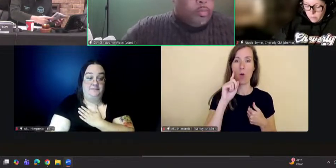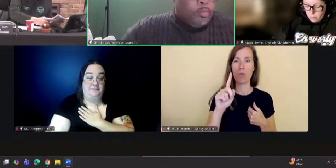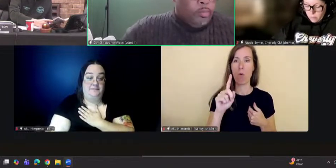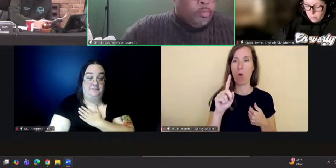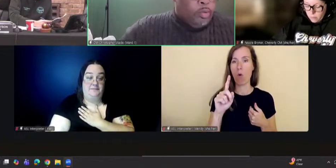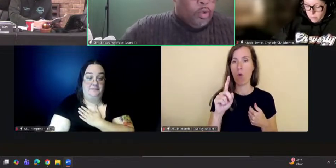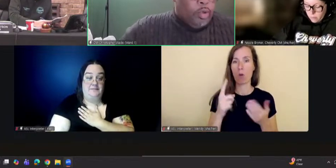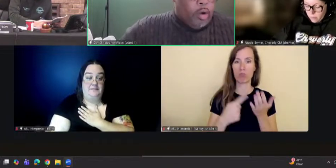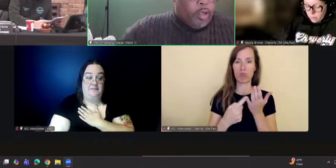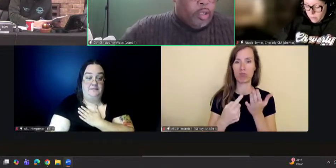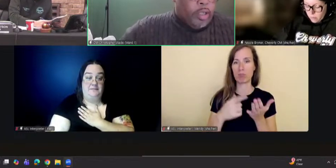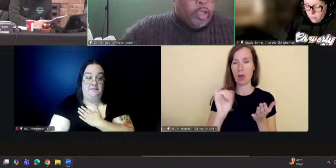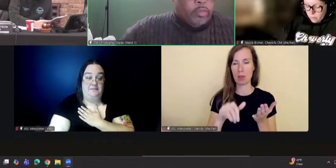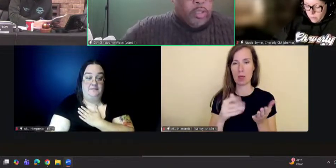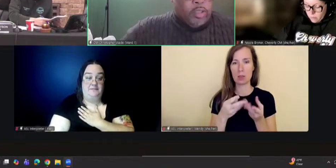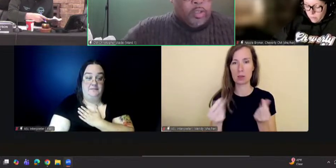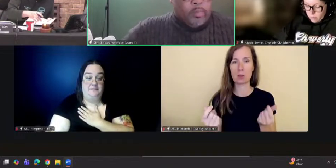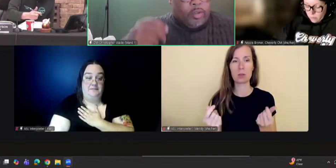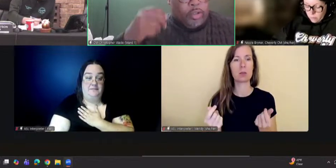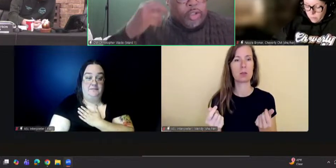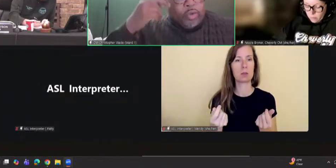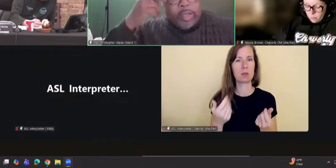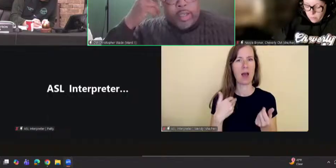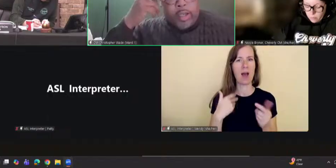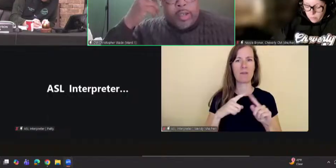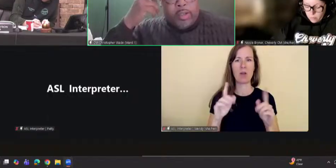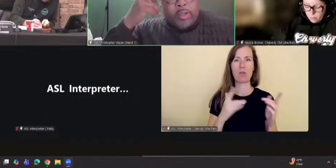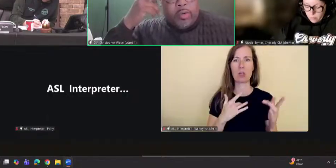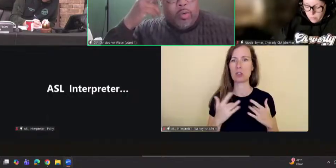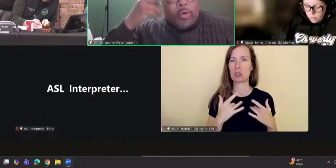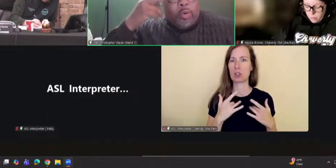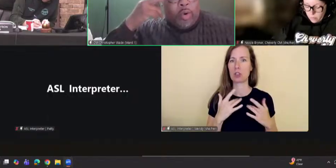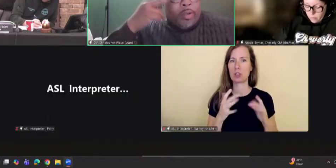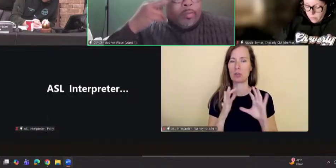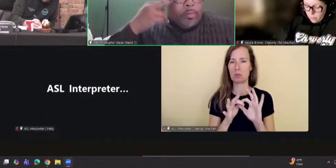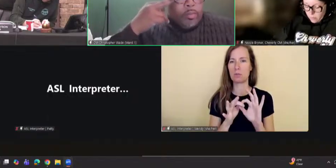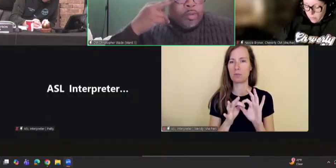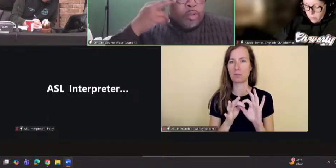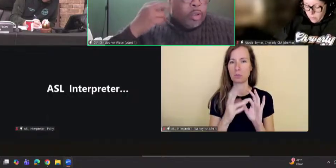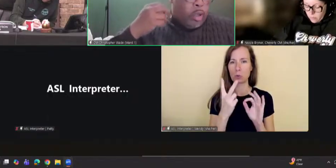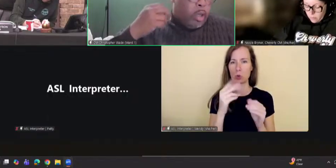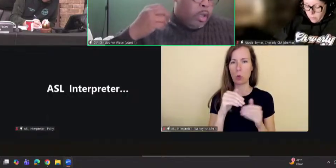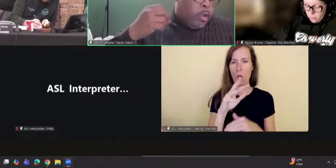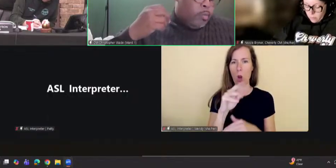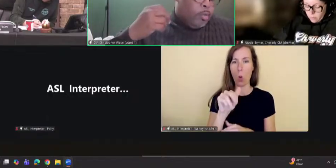concerns regarding this. As mentioned, the two that's in Ward 1,